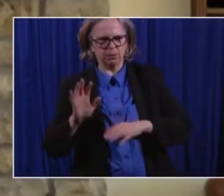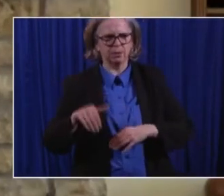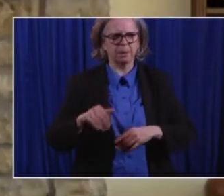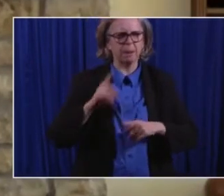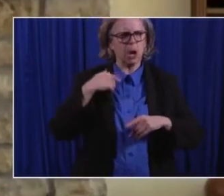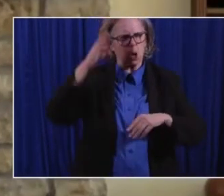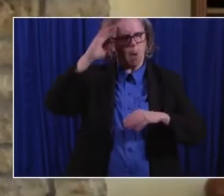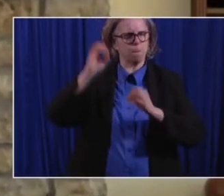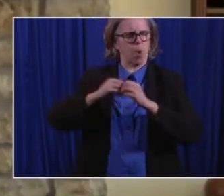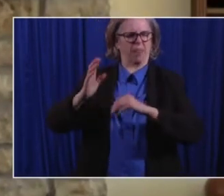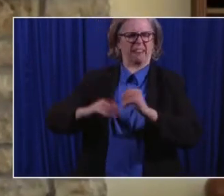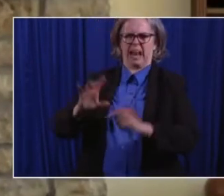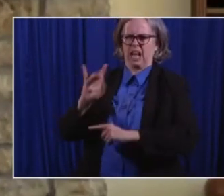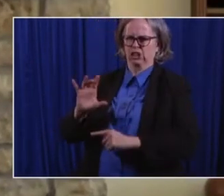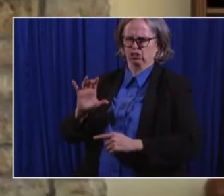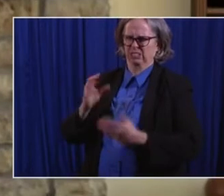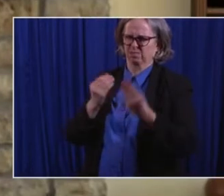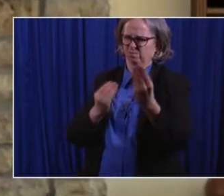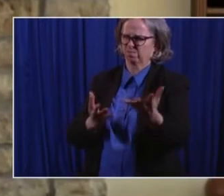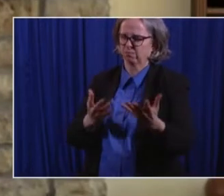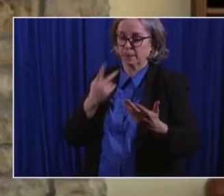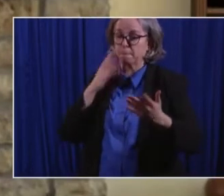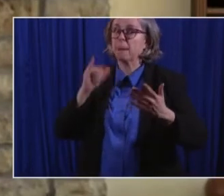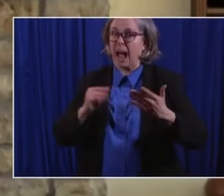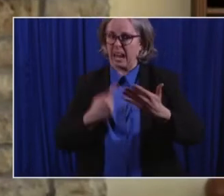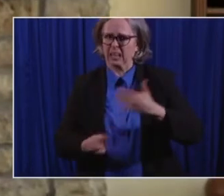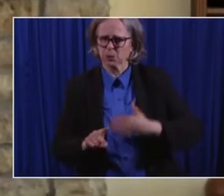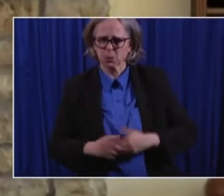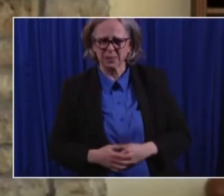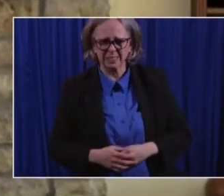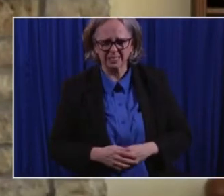So more places to go, more vaccine,